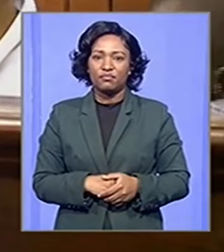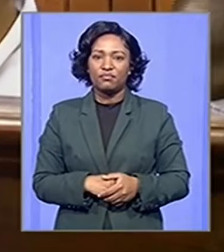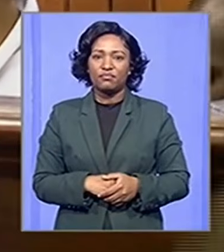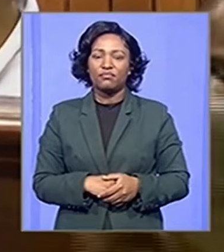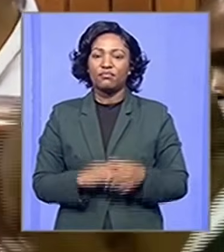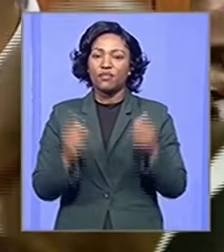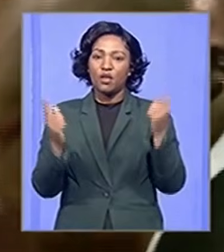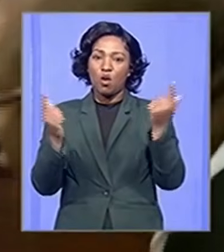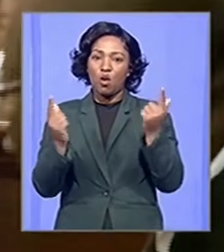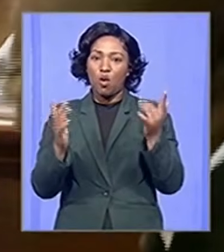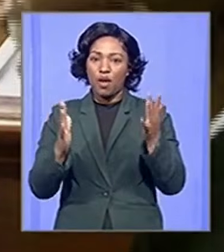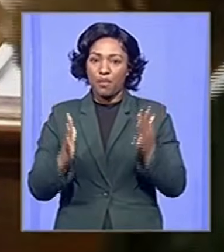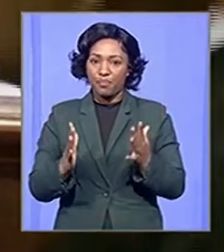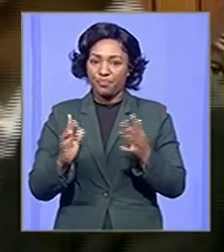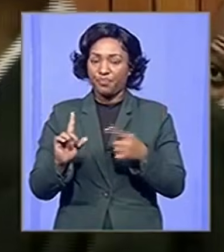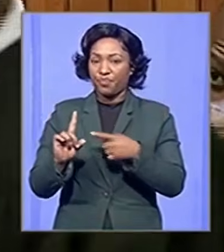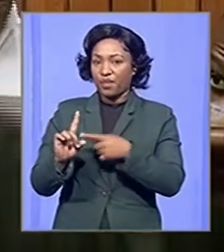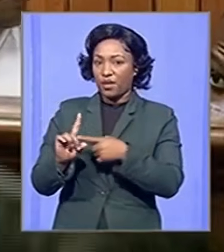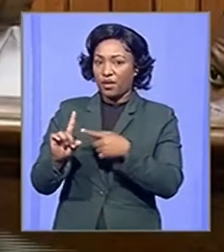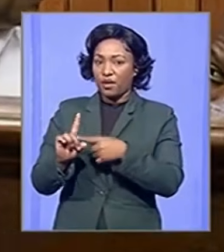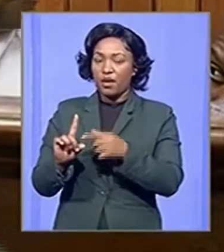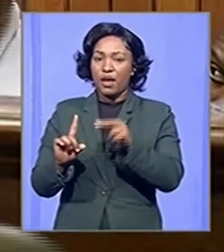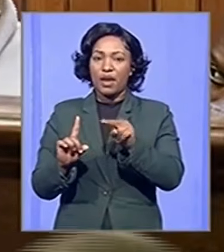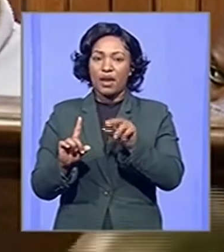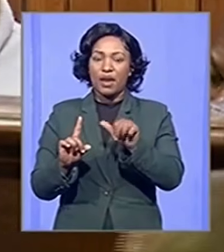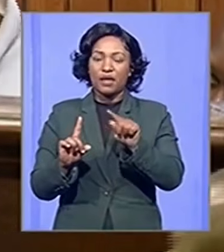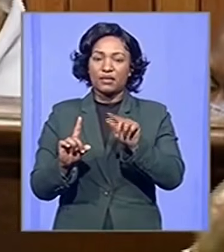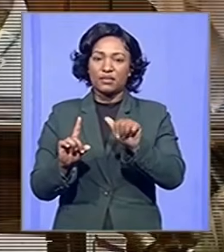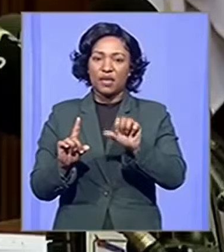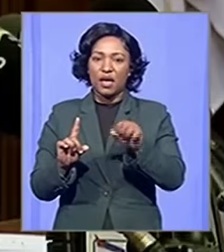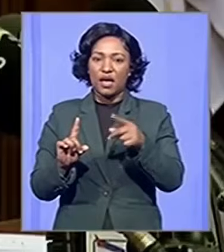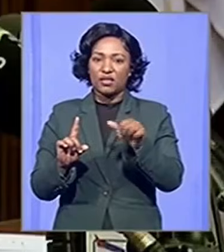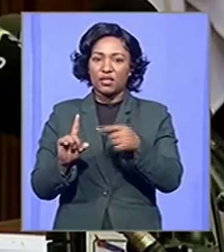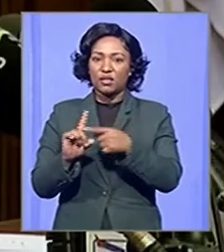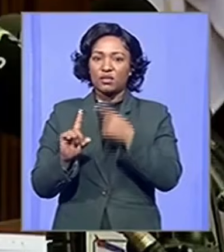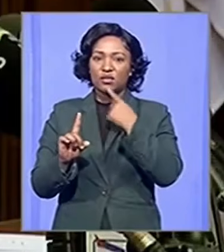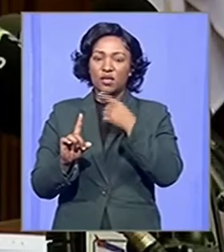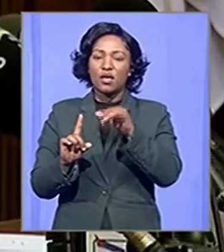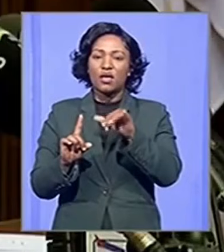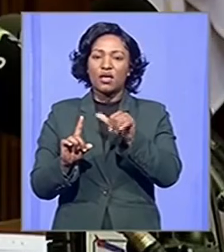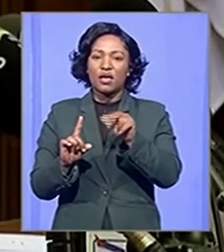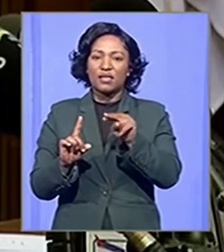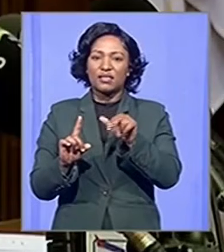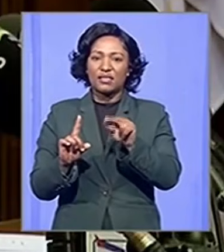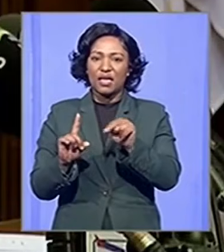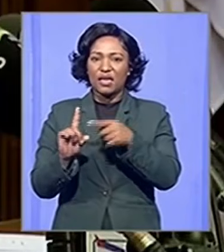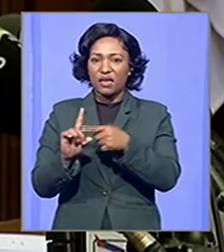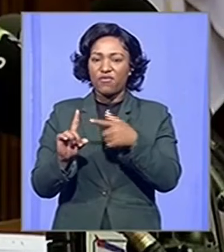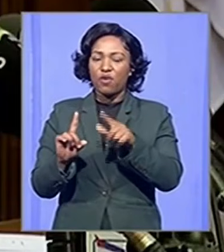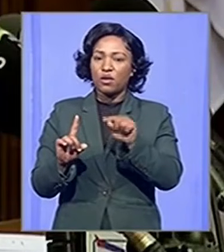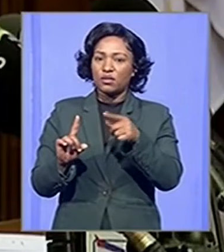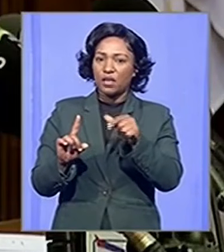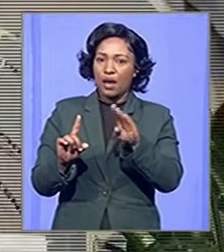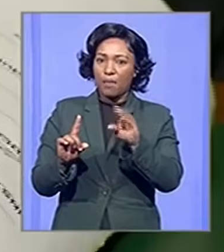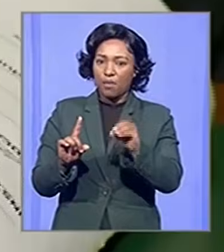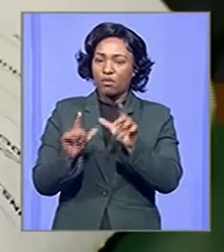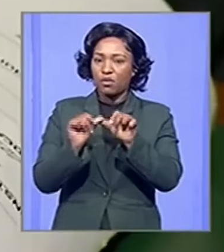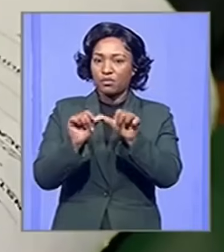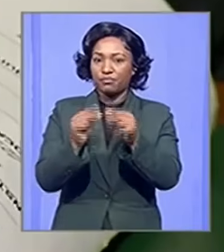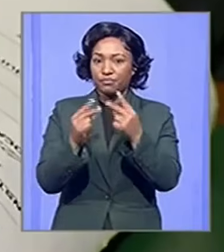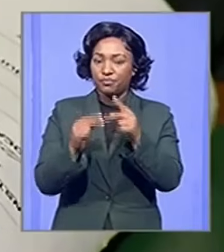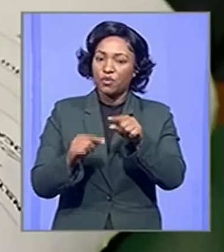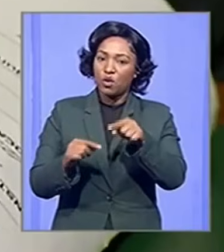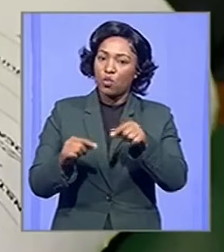Makwetha a Natasha Jansen ha thabiswe ke mehato ya mmuso ya hore Jansen a fetwe paki ya mmuso nyeweng ya Thabo Bester. Sisuthi re a